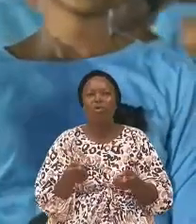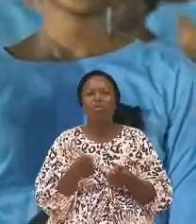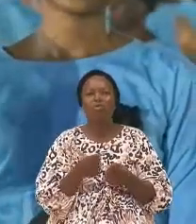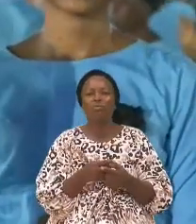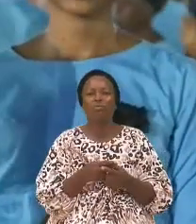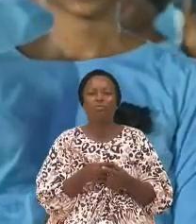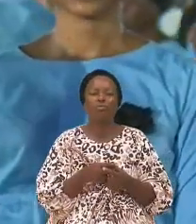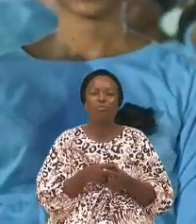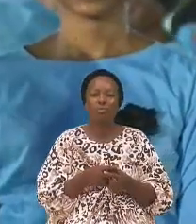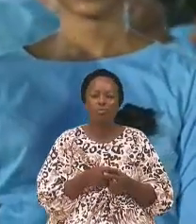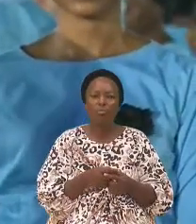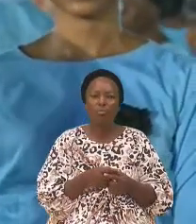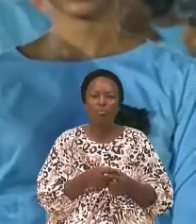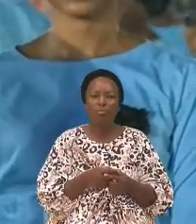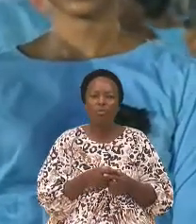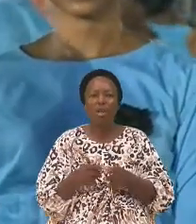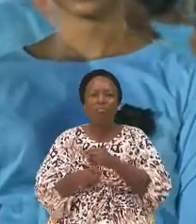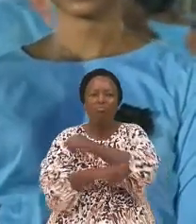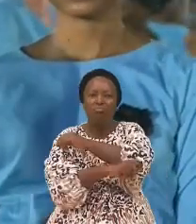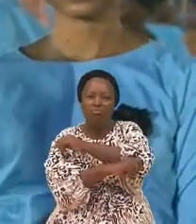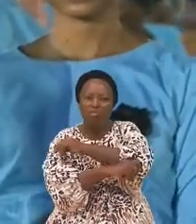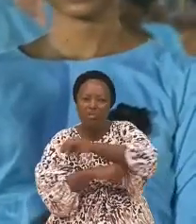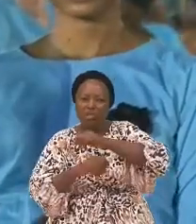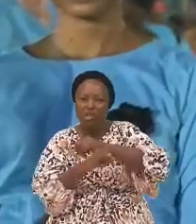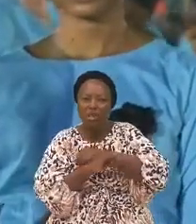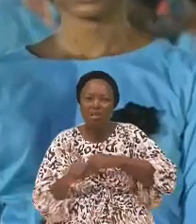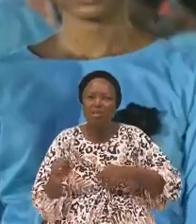Wickedness, cruelty, gone.